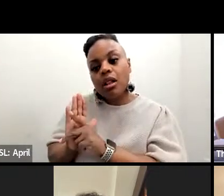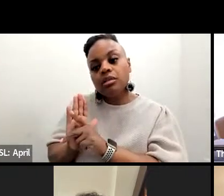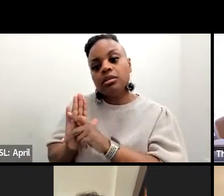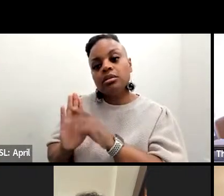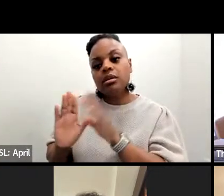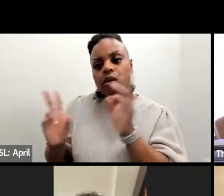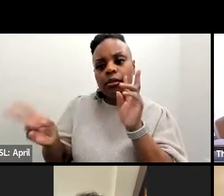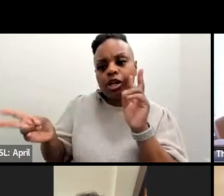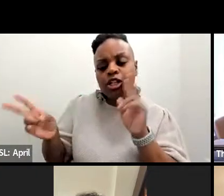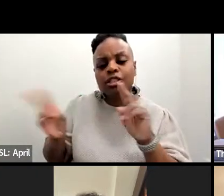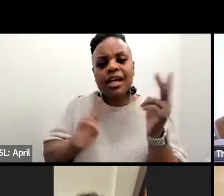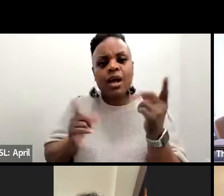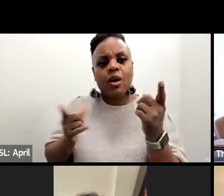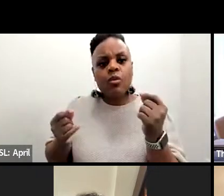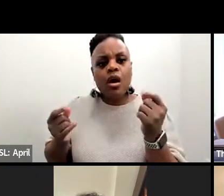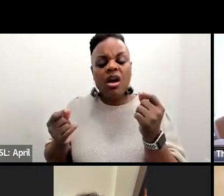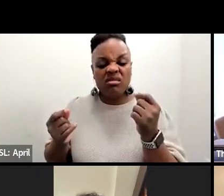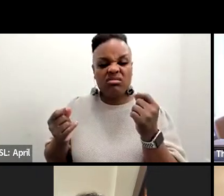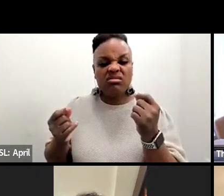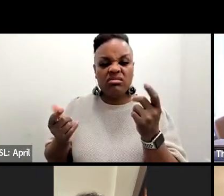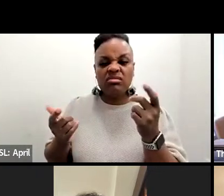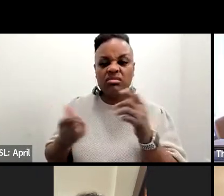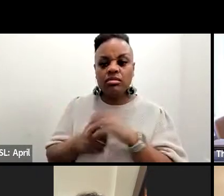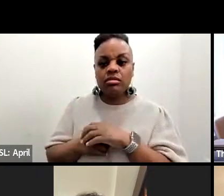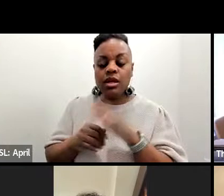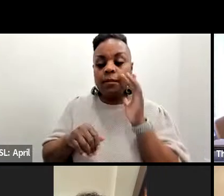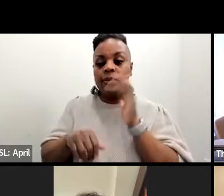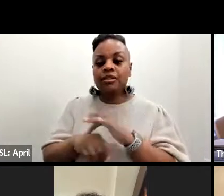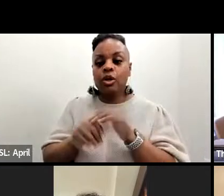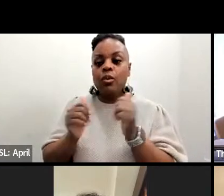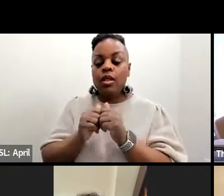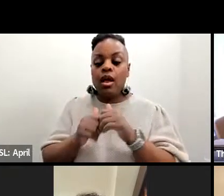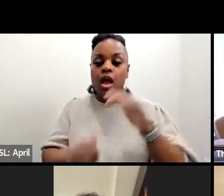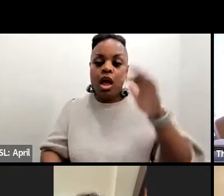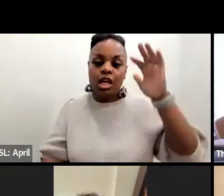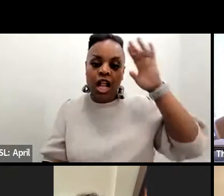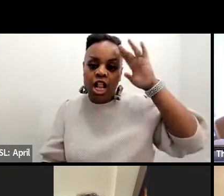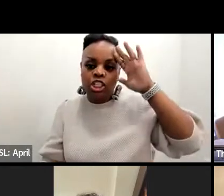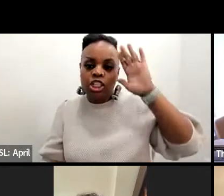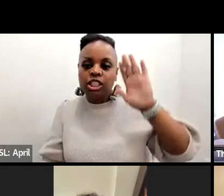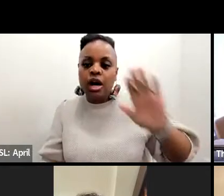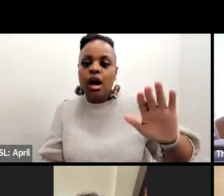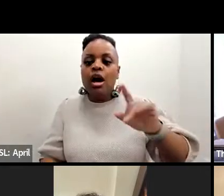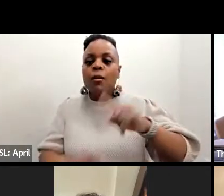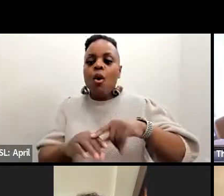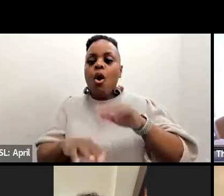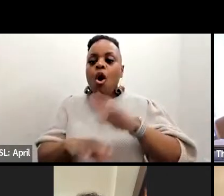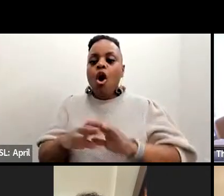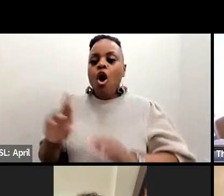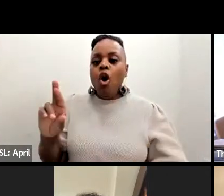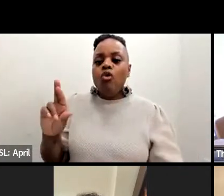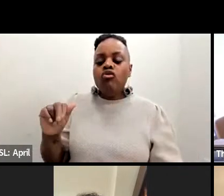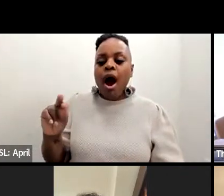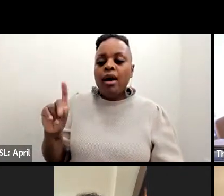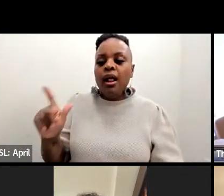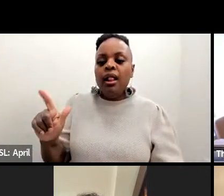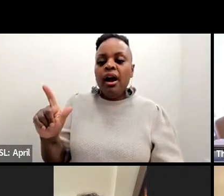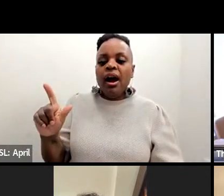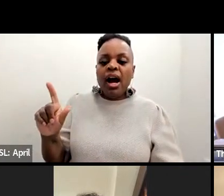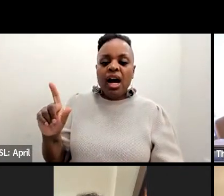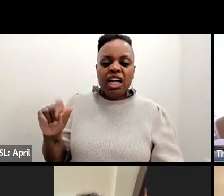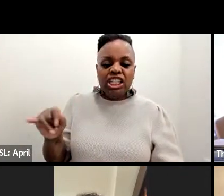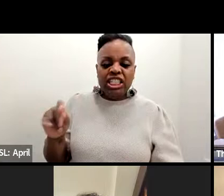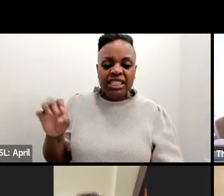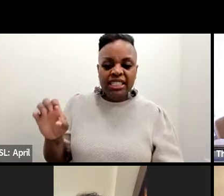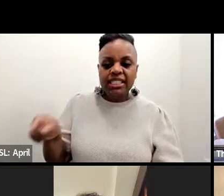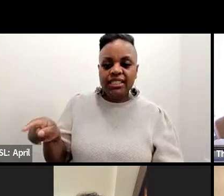with radicalization. One of the most important takeaways of the book for me that I think other people, you know, would benefit from is this idea that